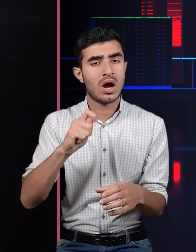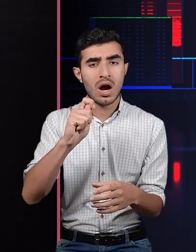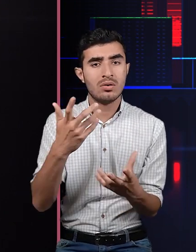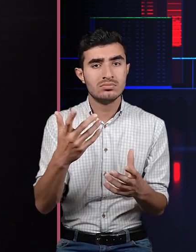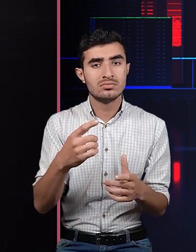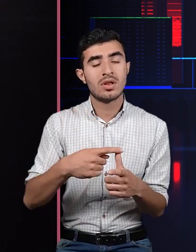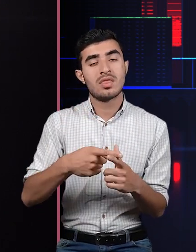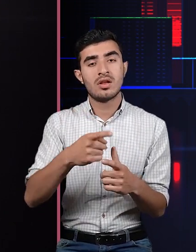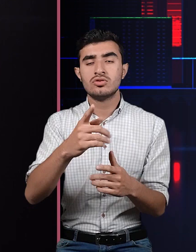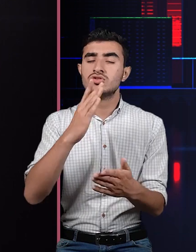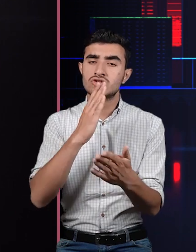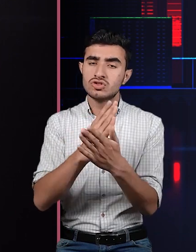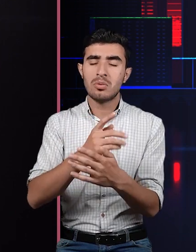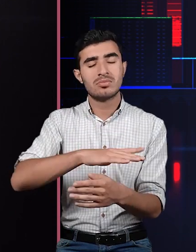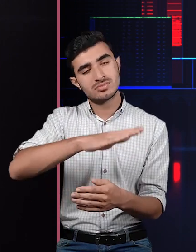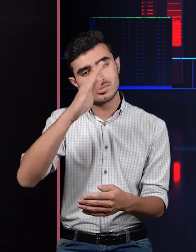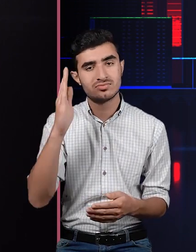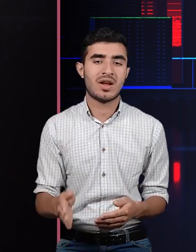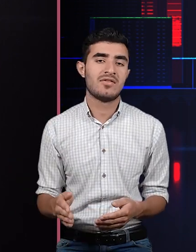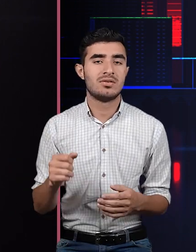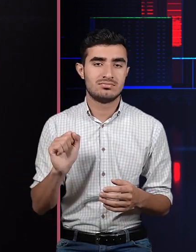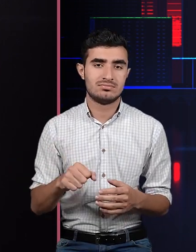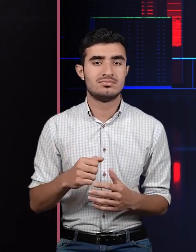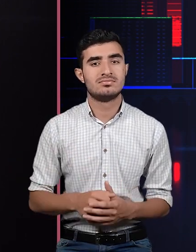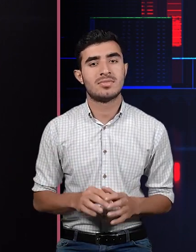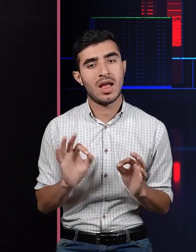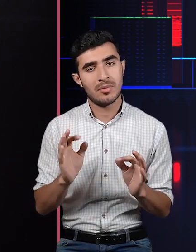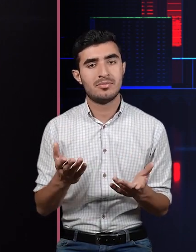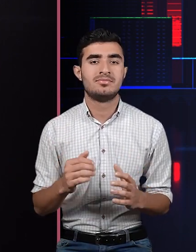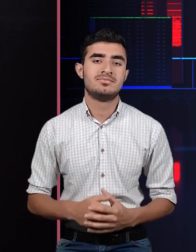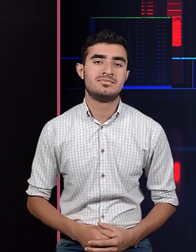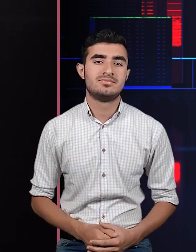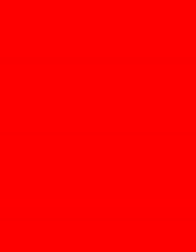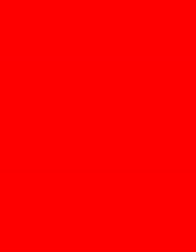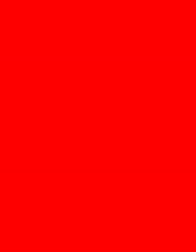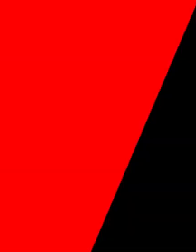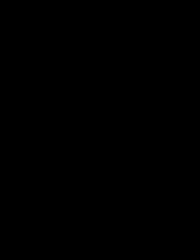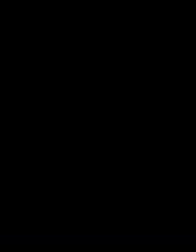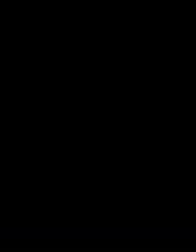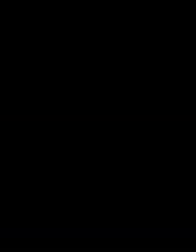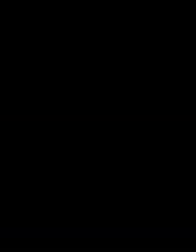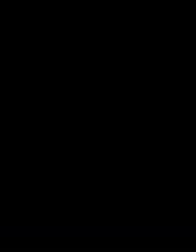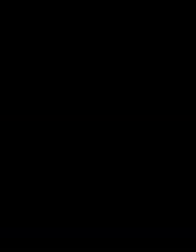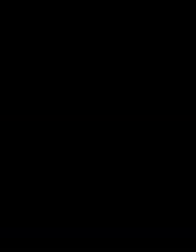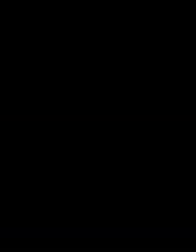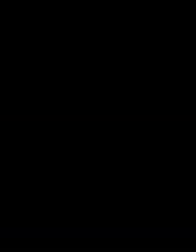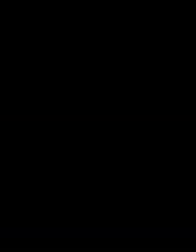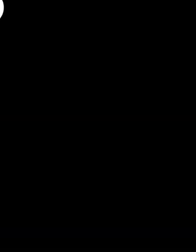passionate about, there is nothing that can stop you. So that's about it.